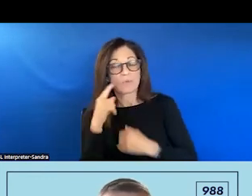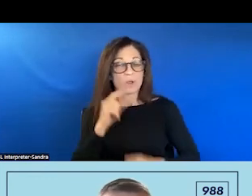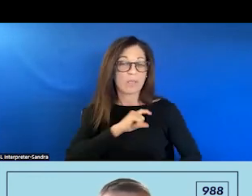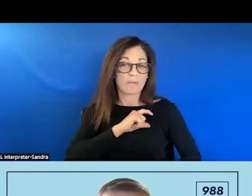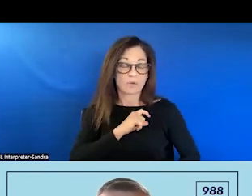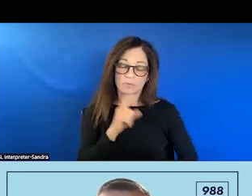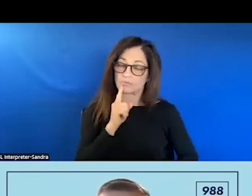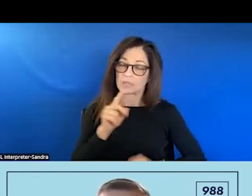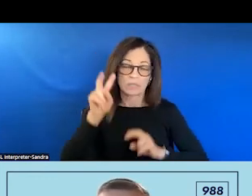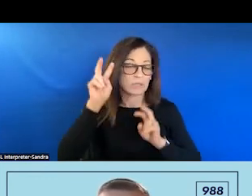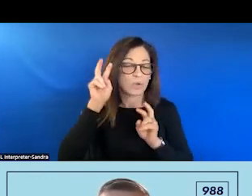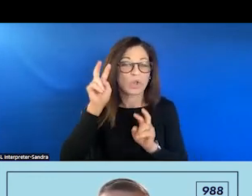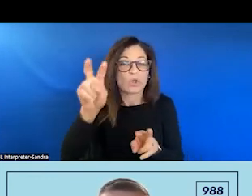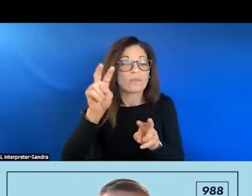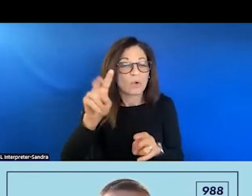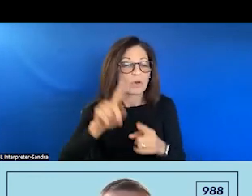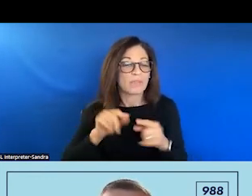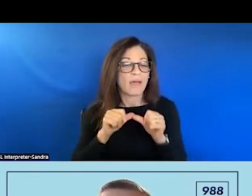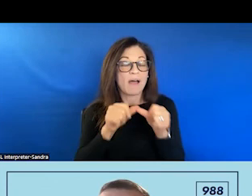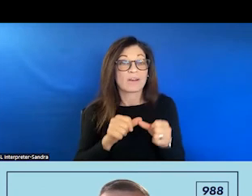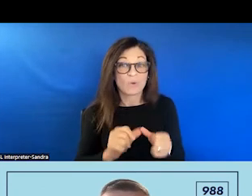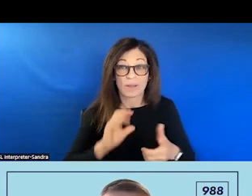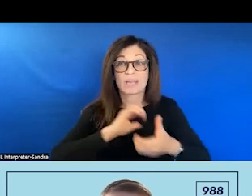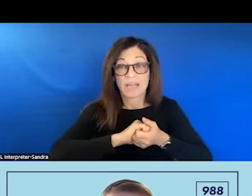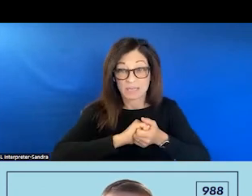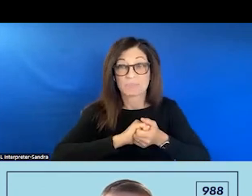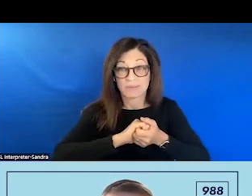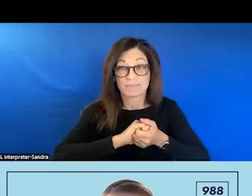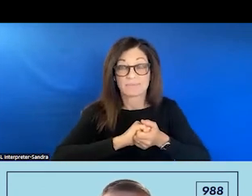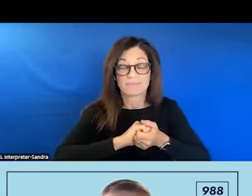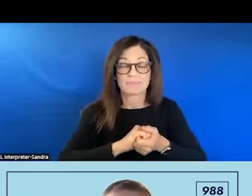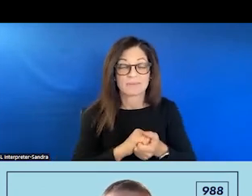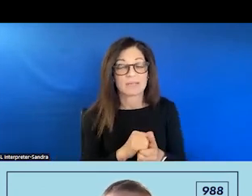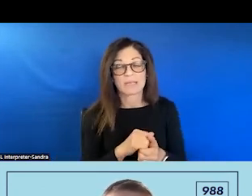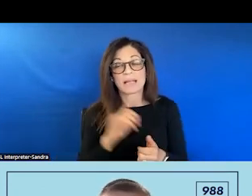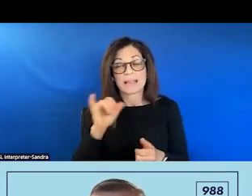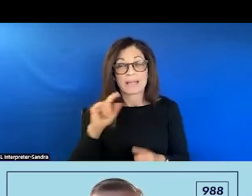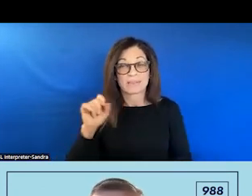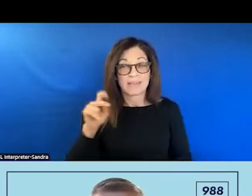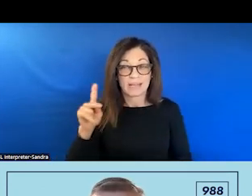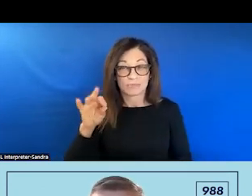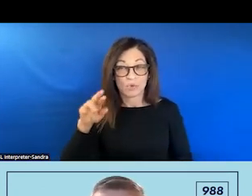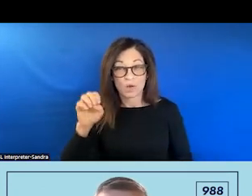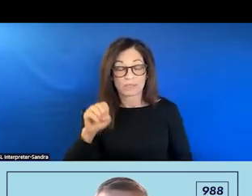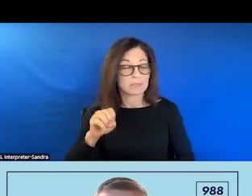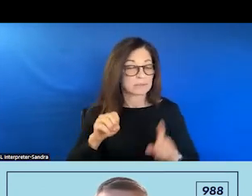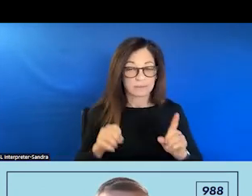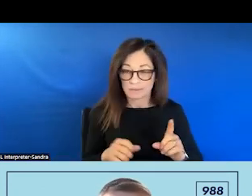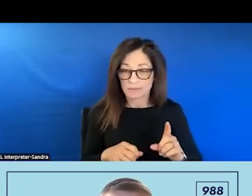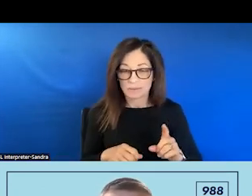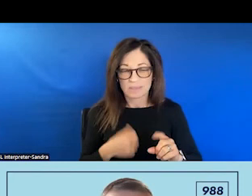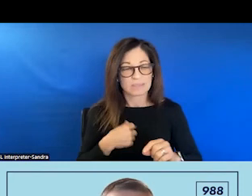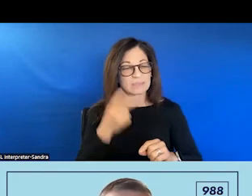looking forward to that ongoing engagement and partnership with the task force, and see a lot of opportunities